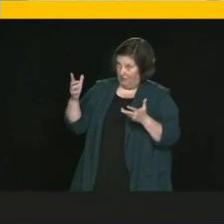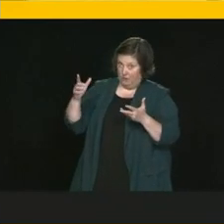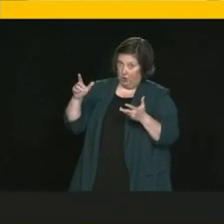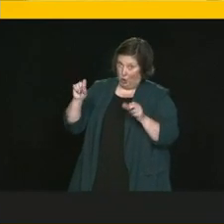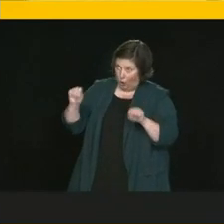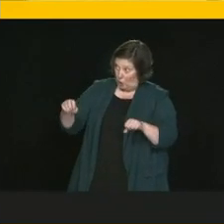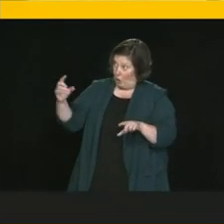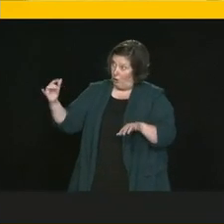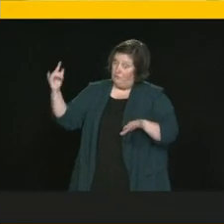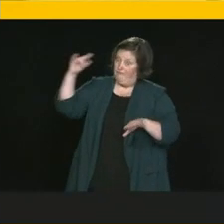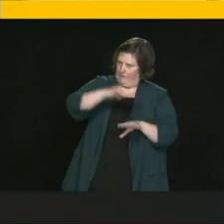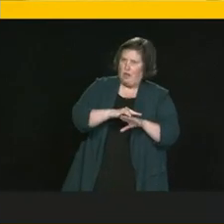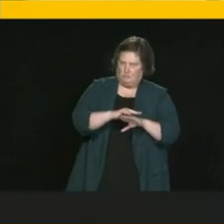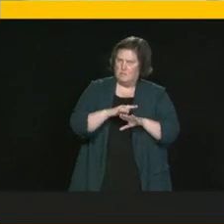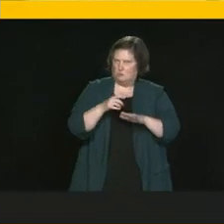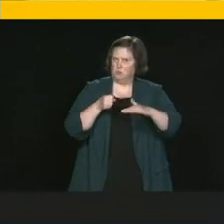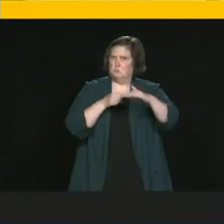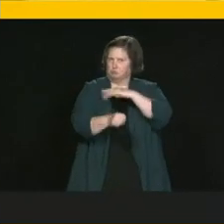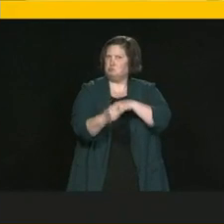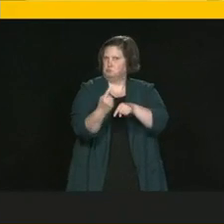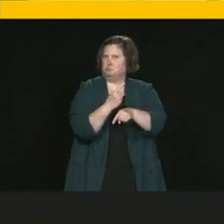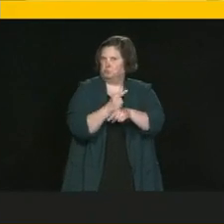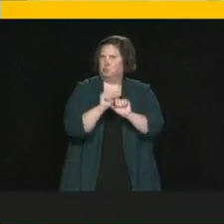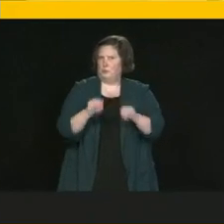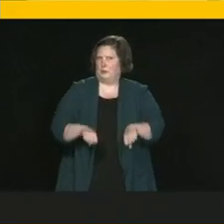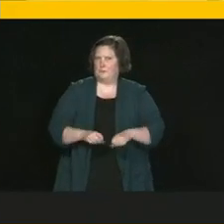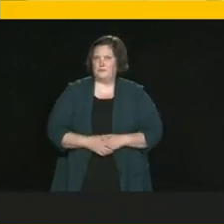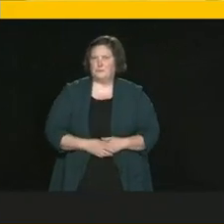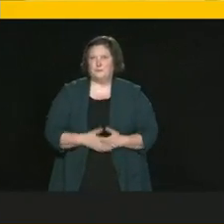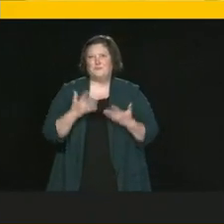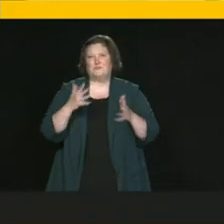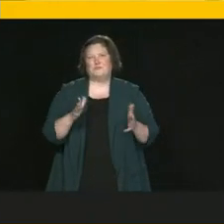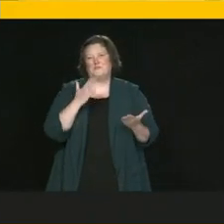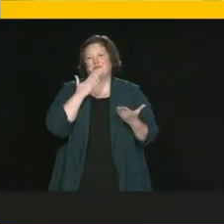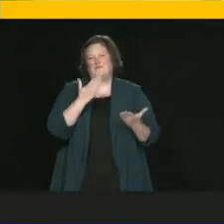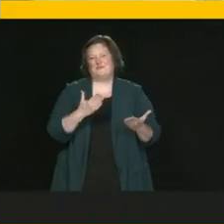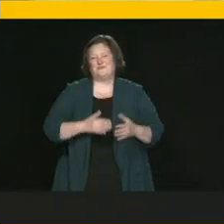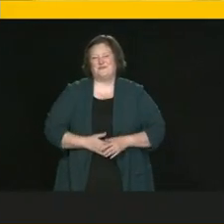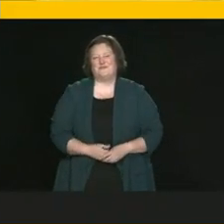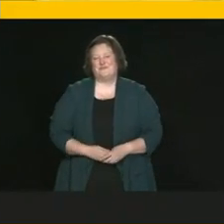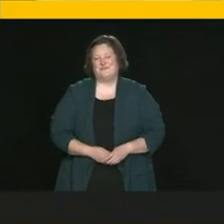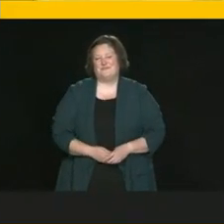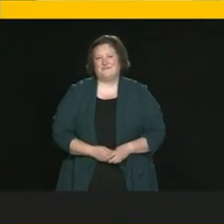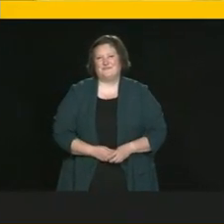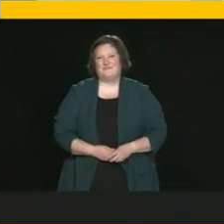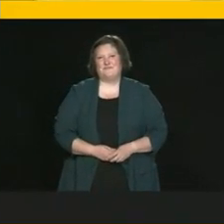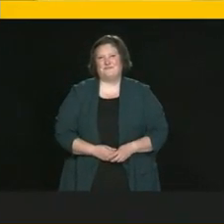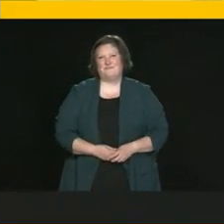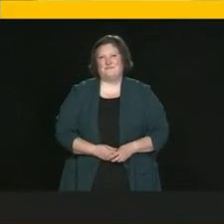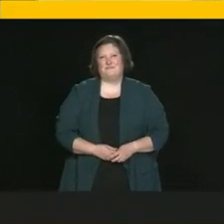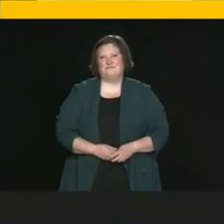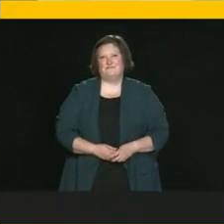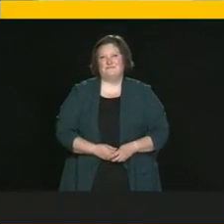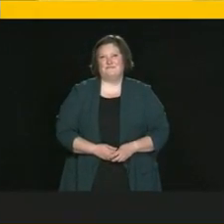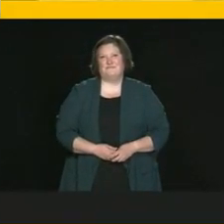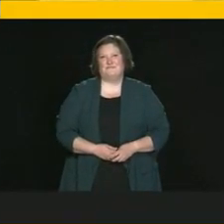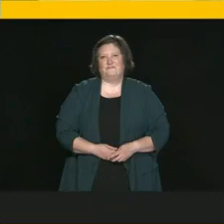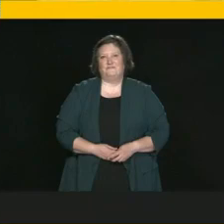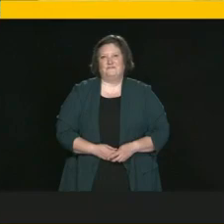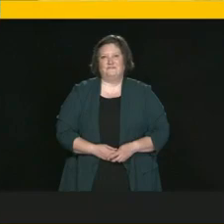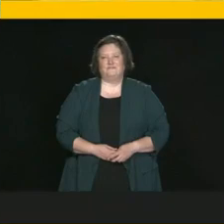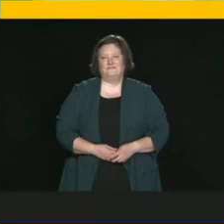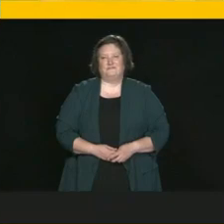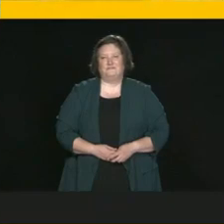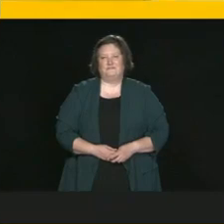were to be able to return to home. Merci beaucoup, tout le monde. Okay, that is the Prime Minister of Canada on this